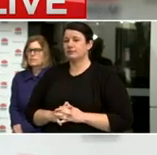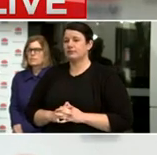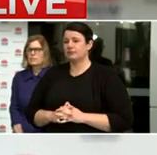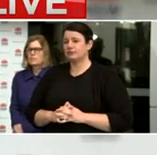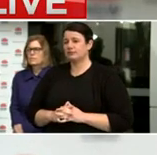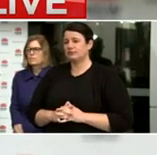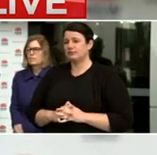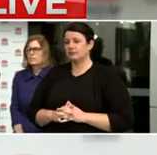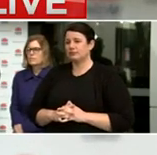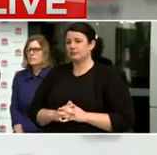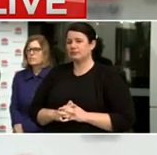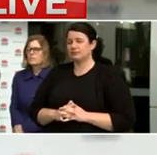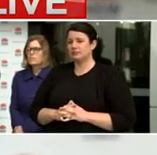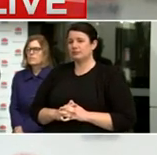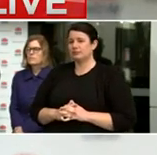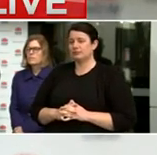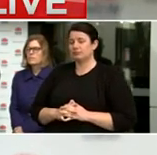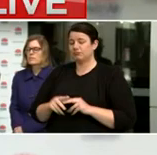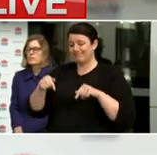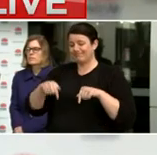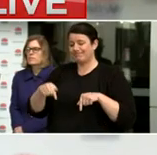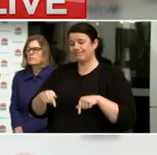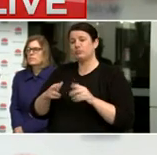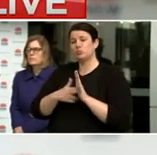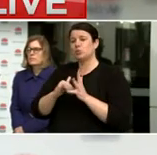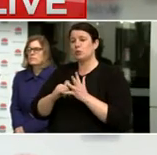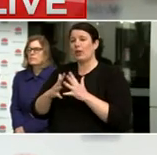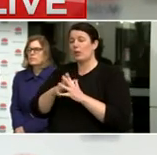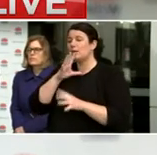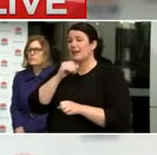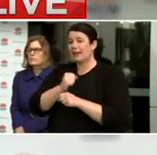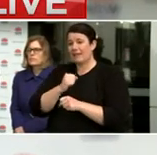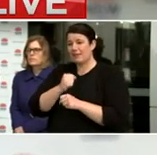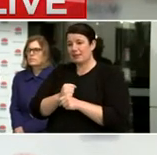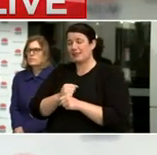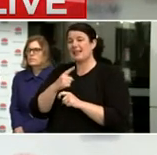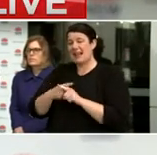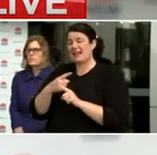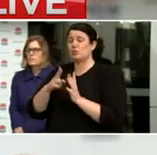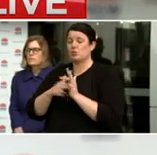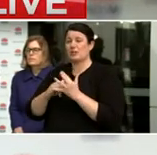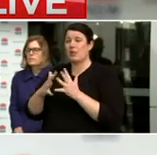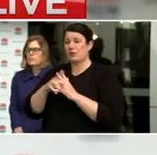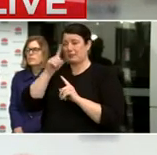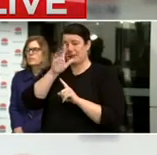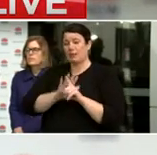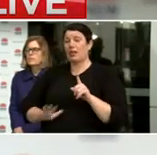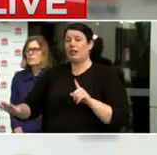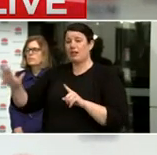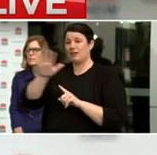made it very clear that the New South Wales government, and I believe the New South Wales community,